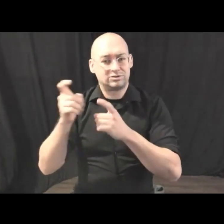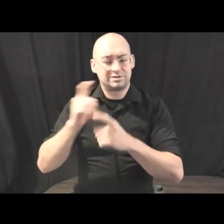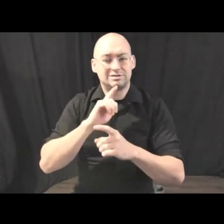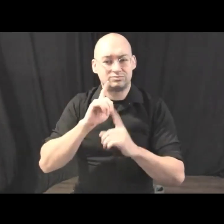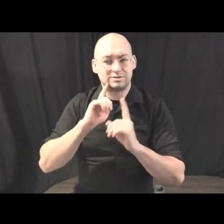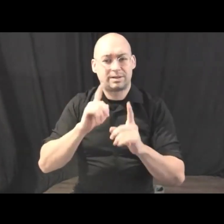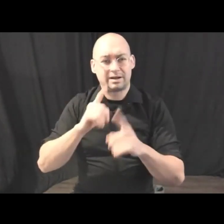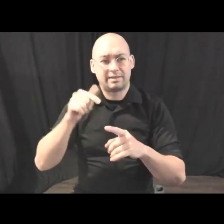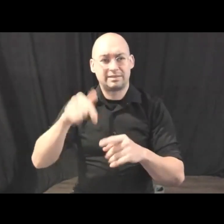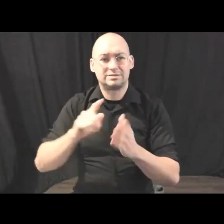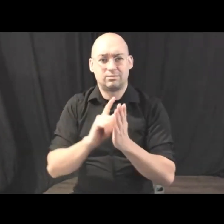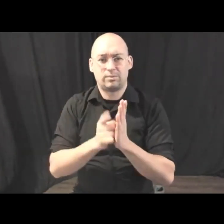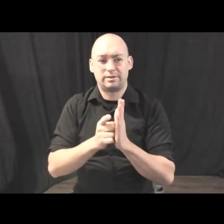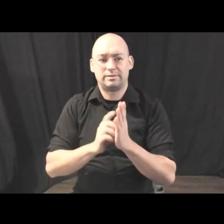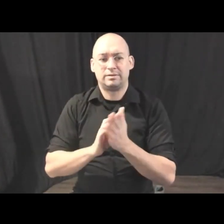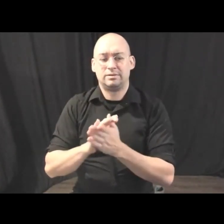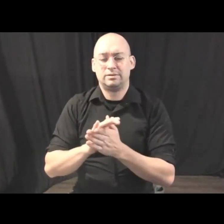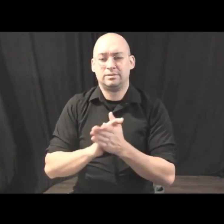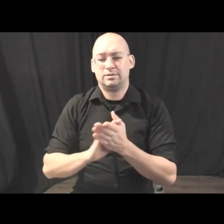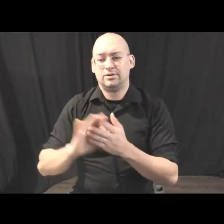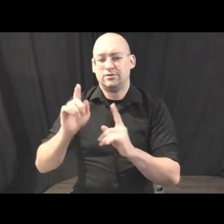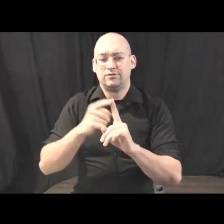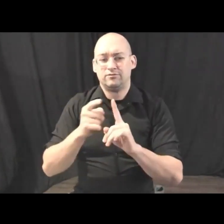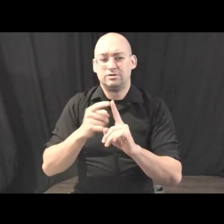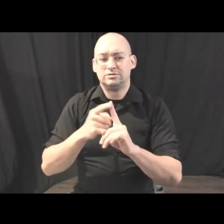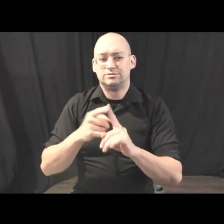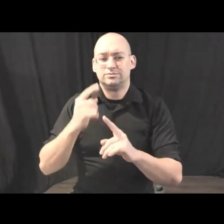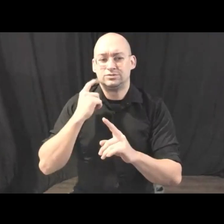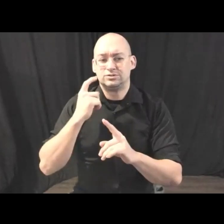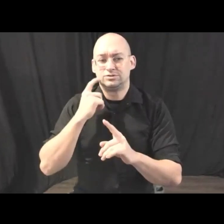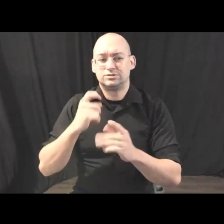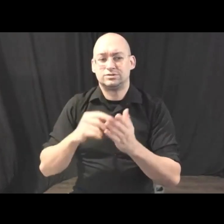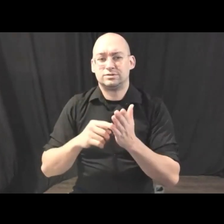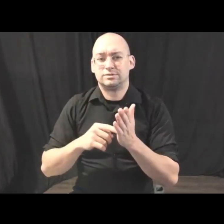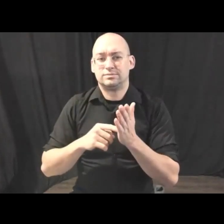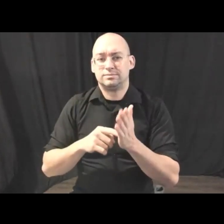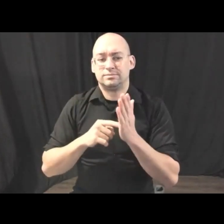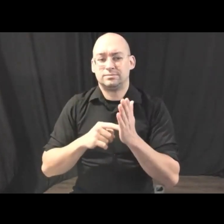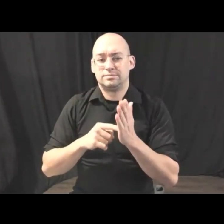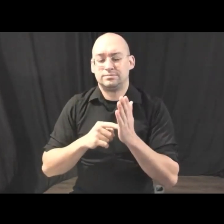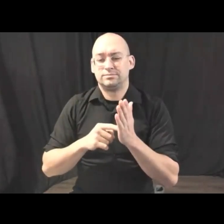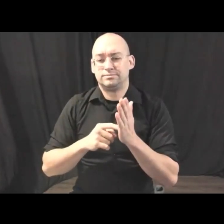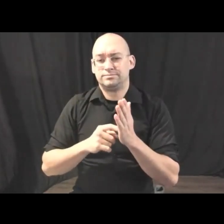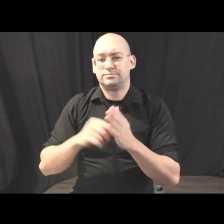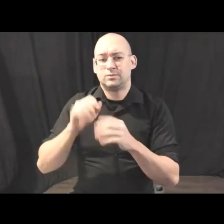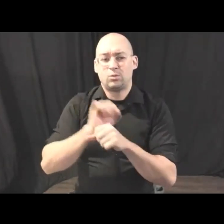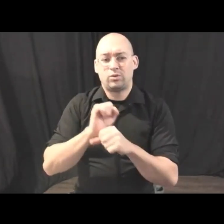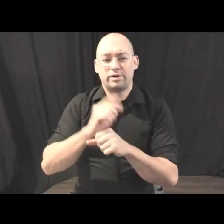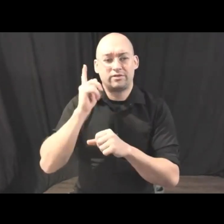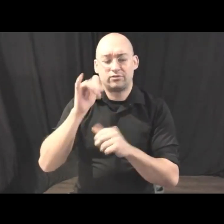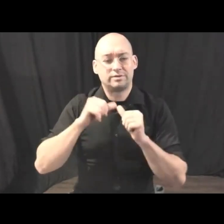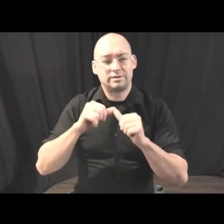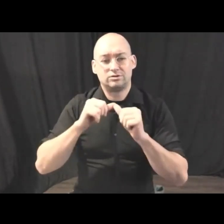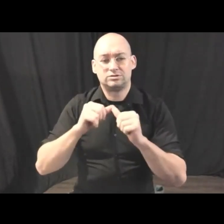mean, first of all, and Secretary Johnson with Director DeMorris would echo this. I mean, the work in California continues. Whether it's the